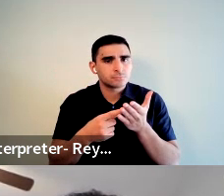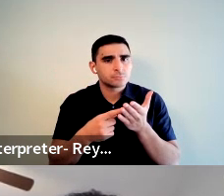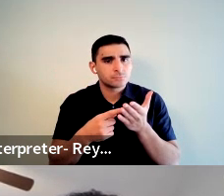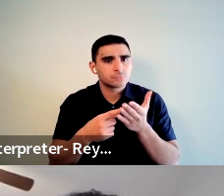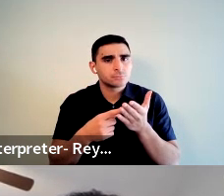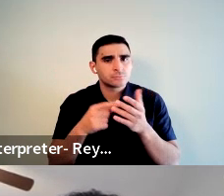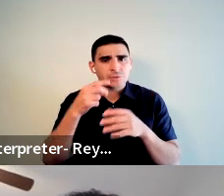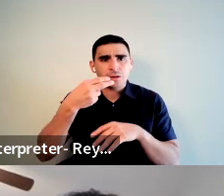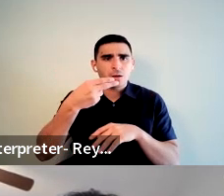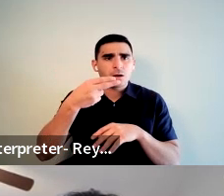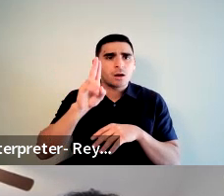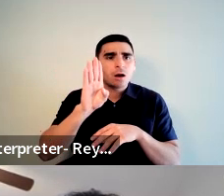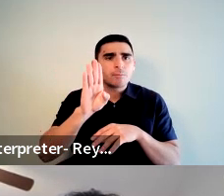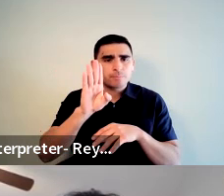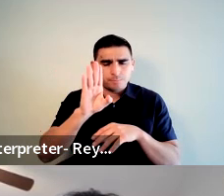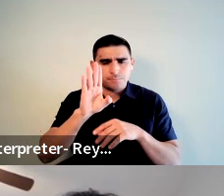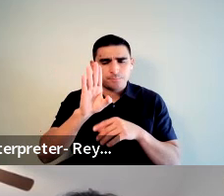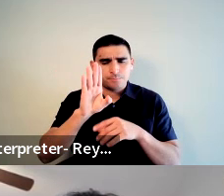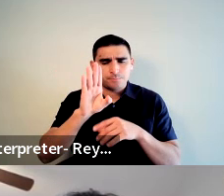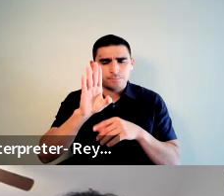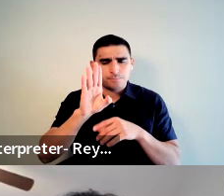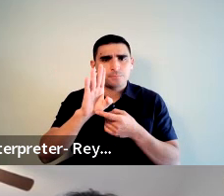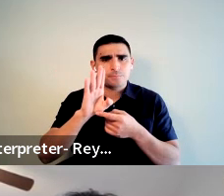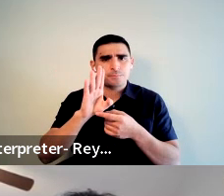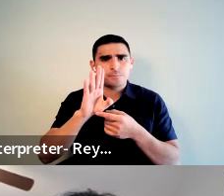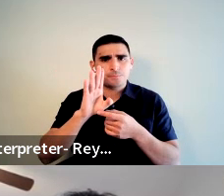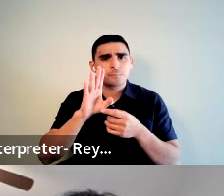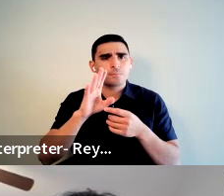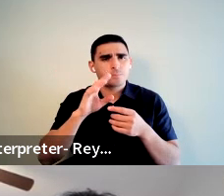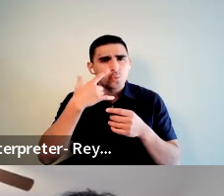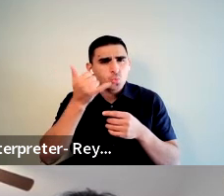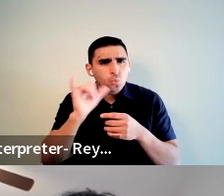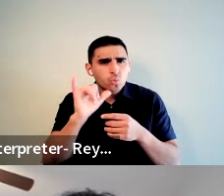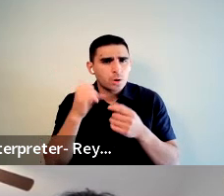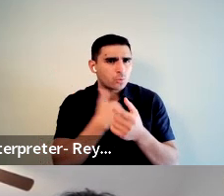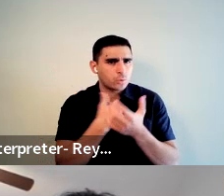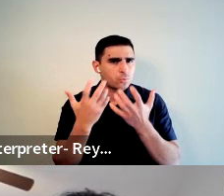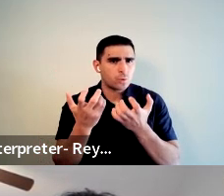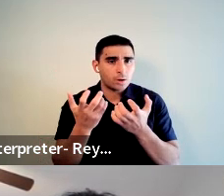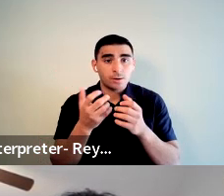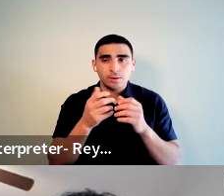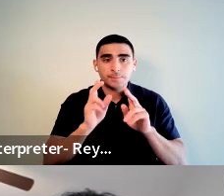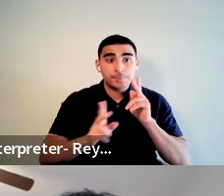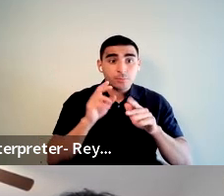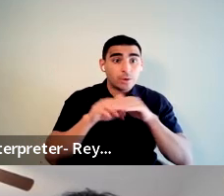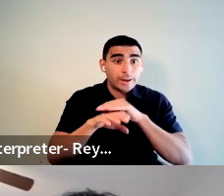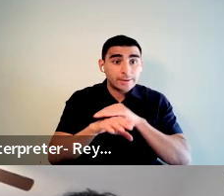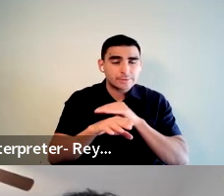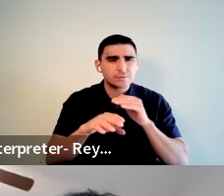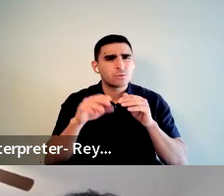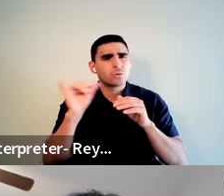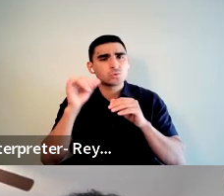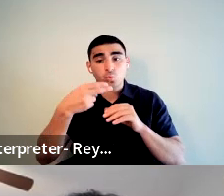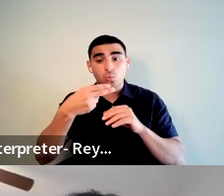and thinking about the different ways that folks might be able to access it. You know, what is that ultimate vision of what a